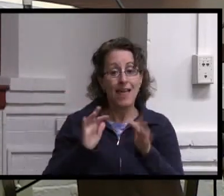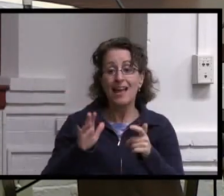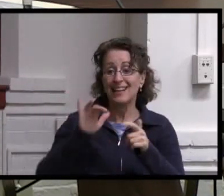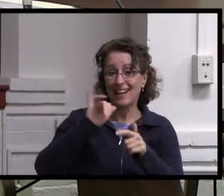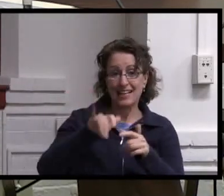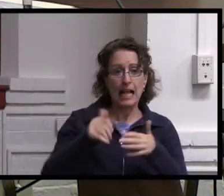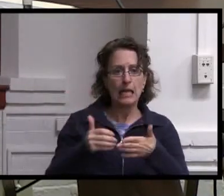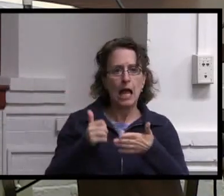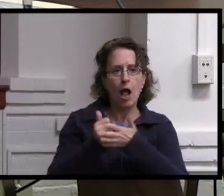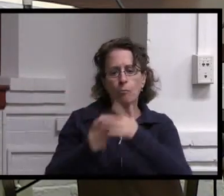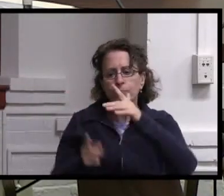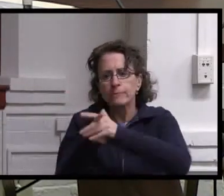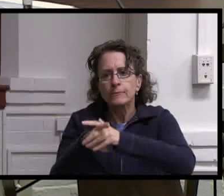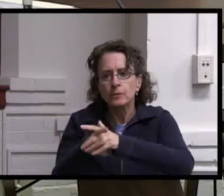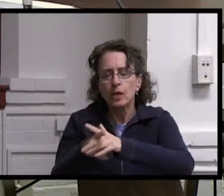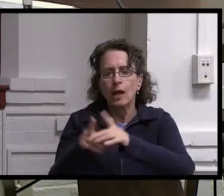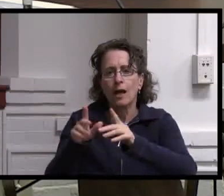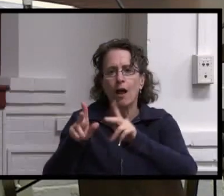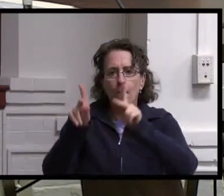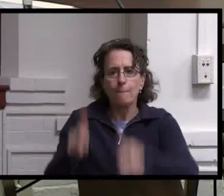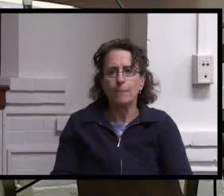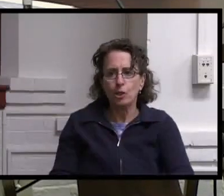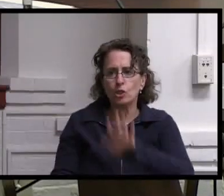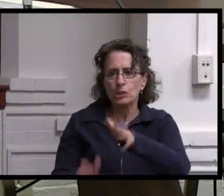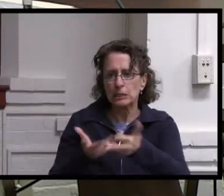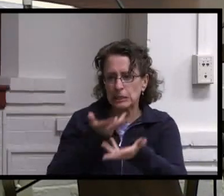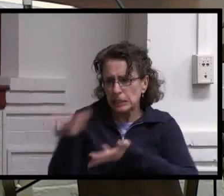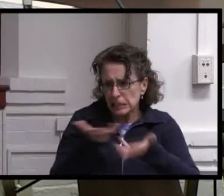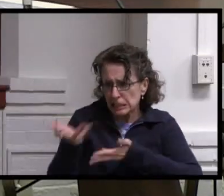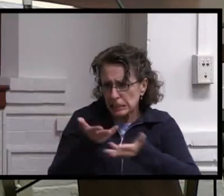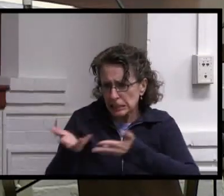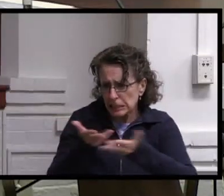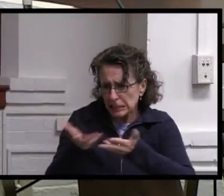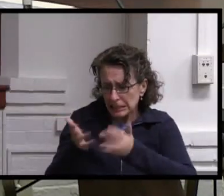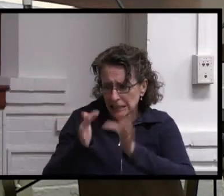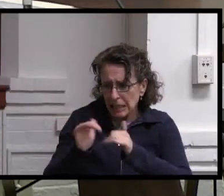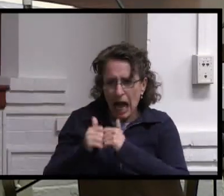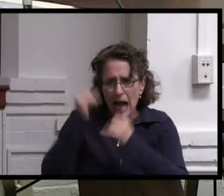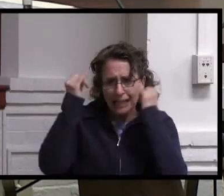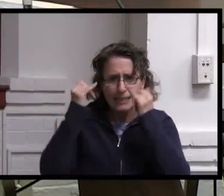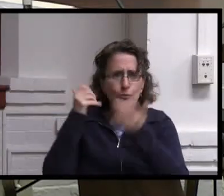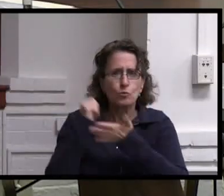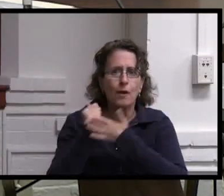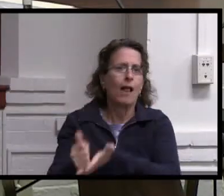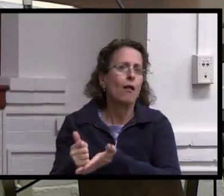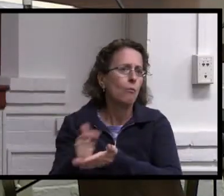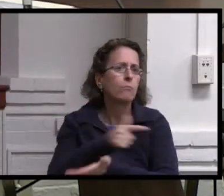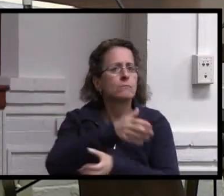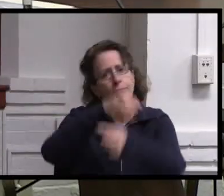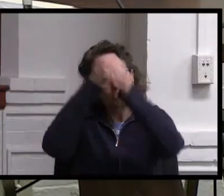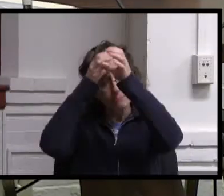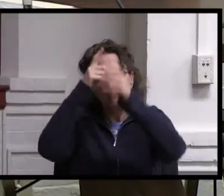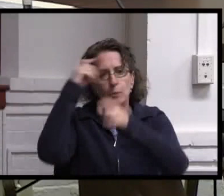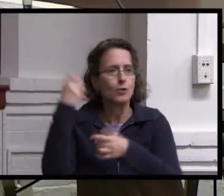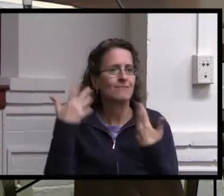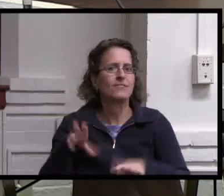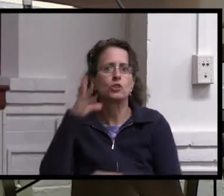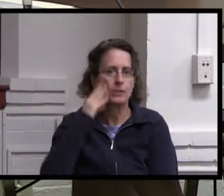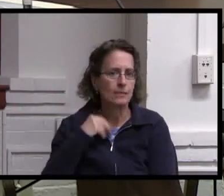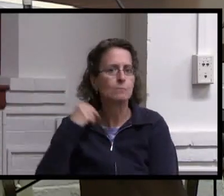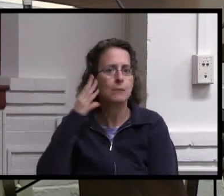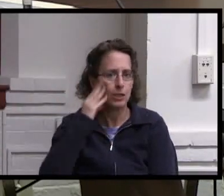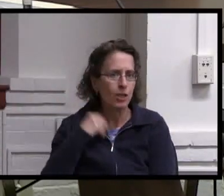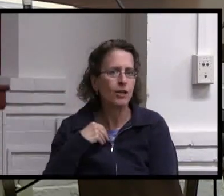antidotes on how can we help this person? How can they relate? The team would be responsible for